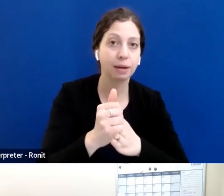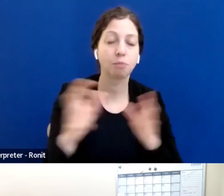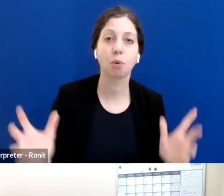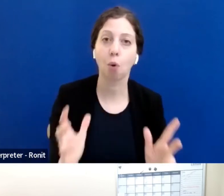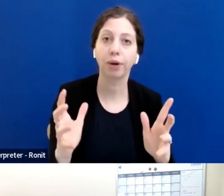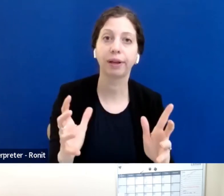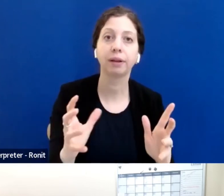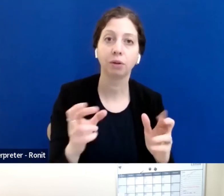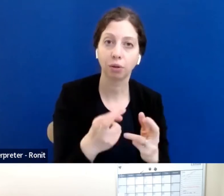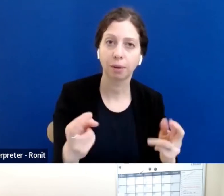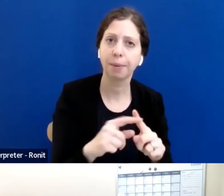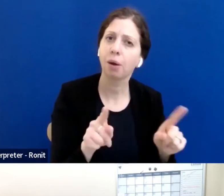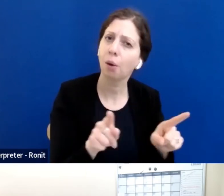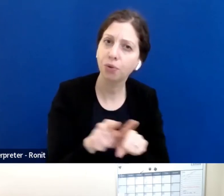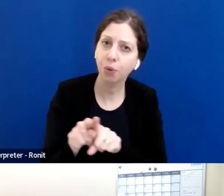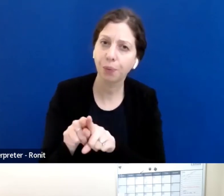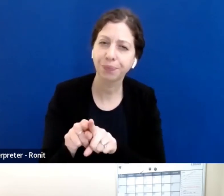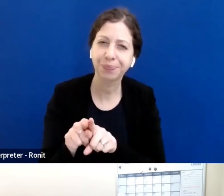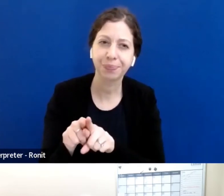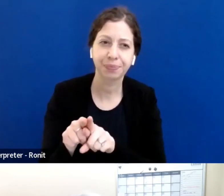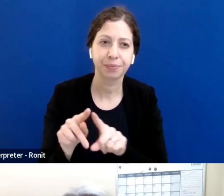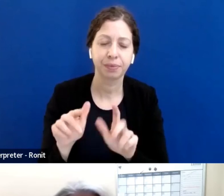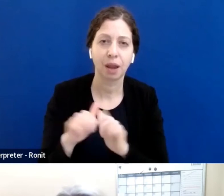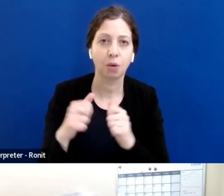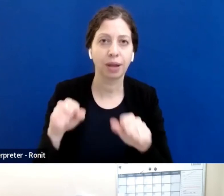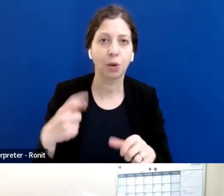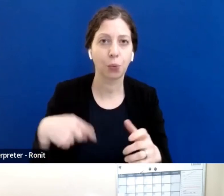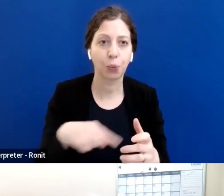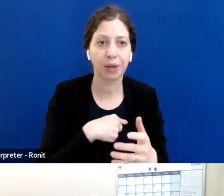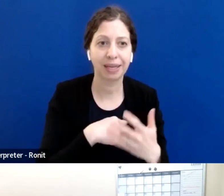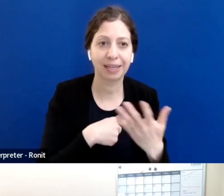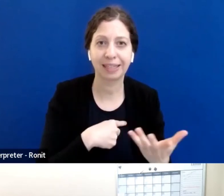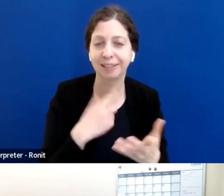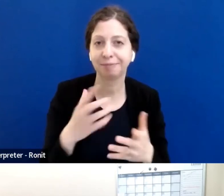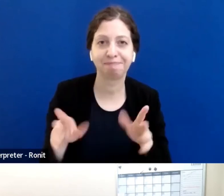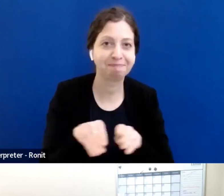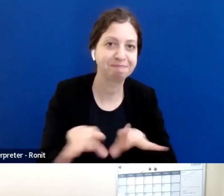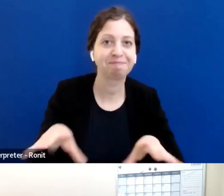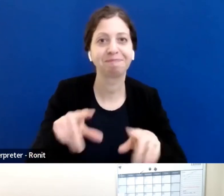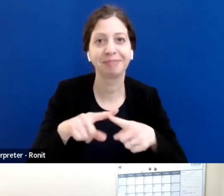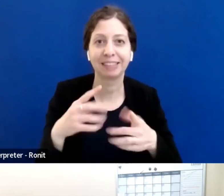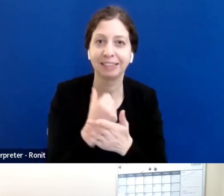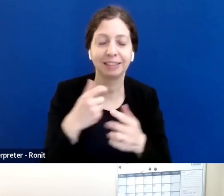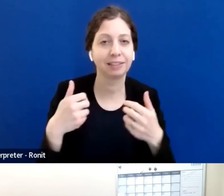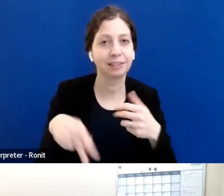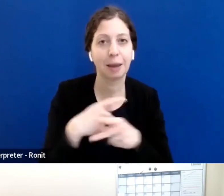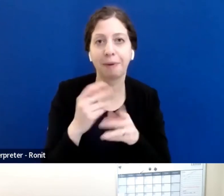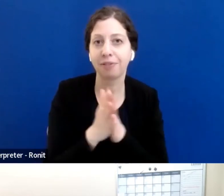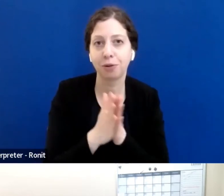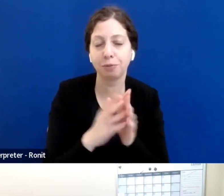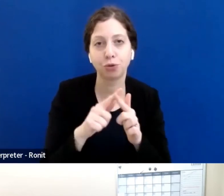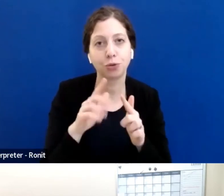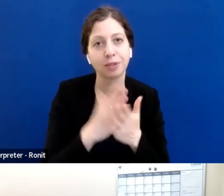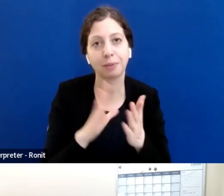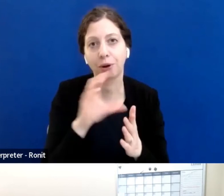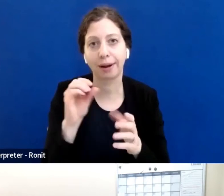but also how can we garner this type of enthusiasm and interest from some of your counterparts across